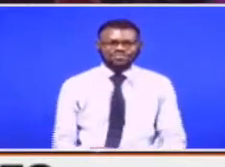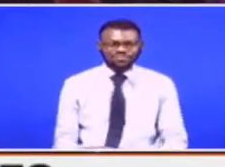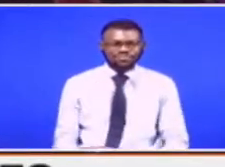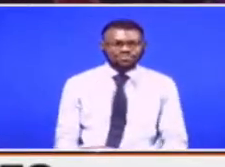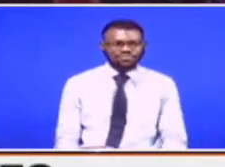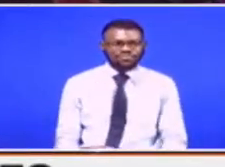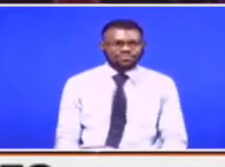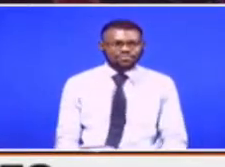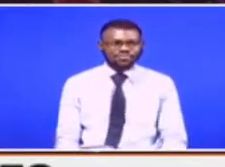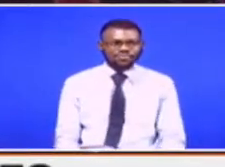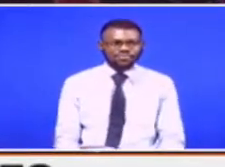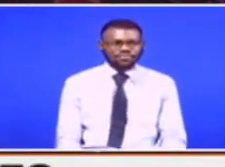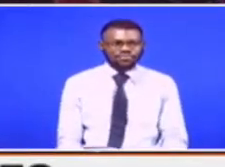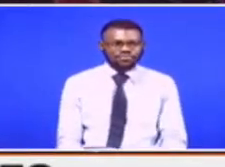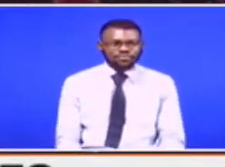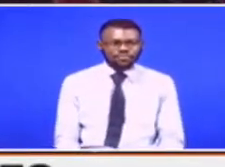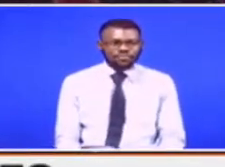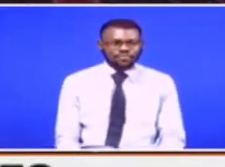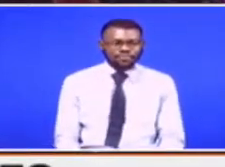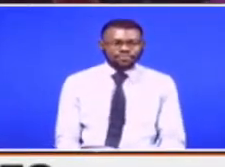Asanteni sana.